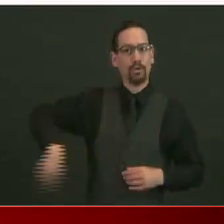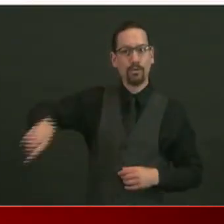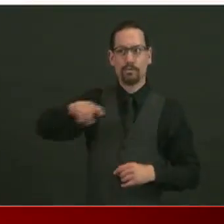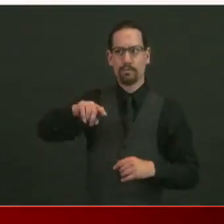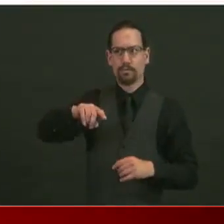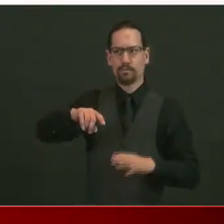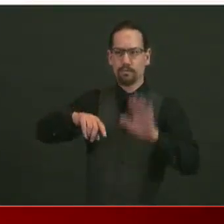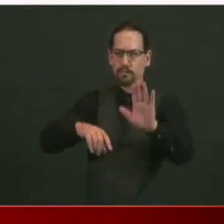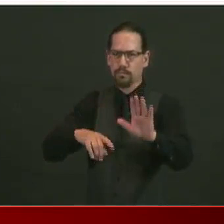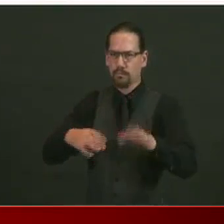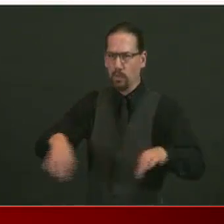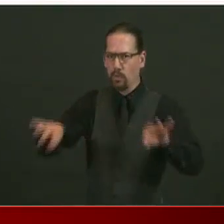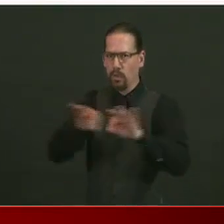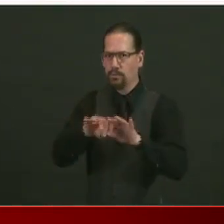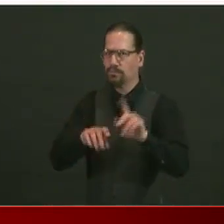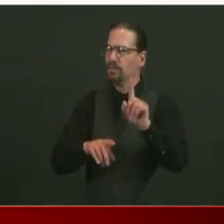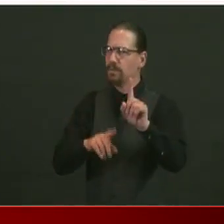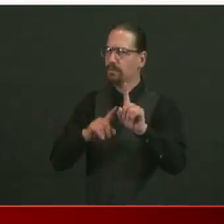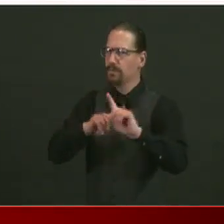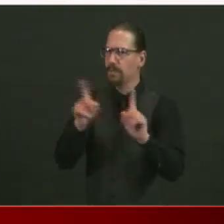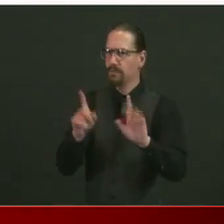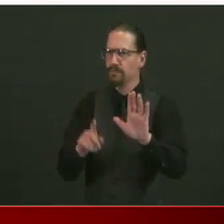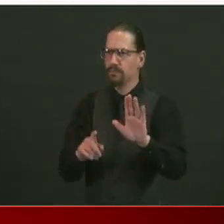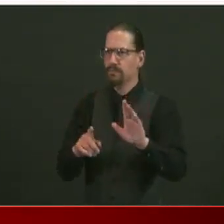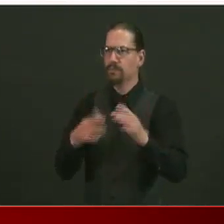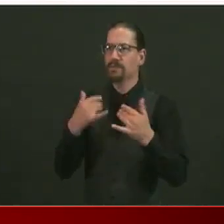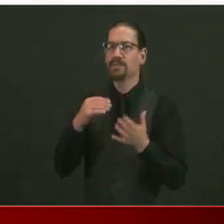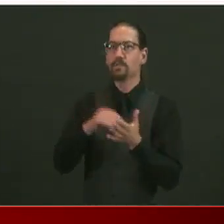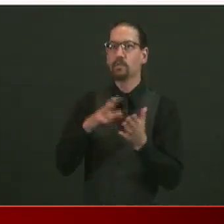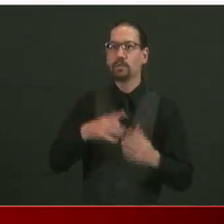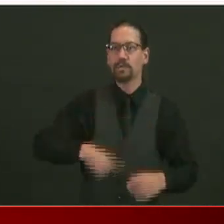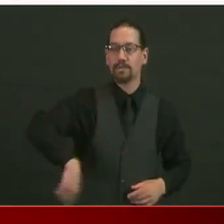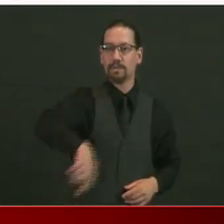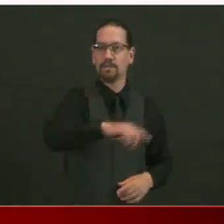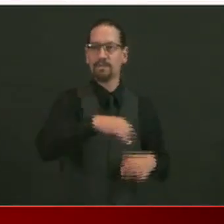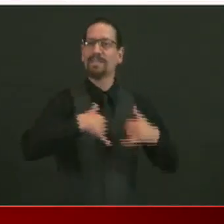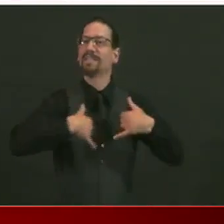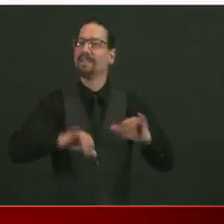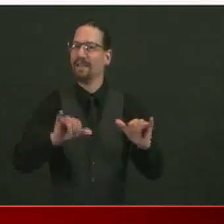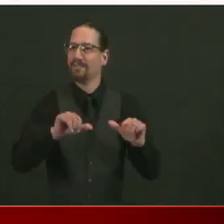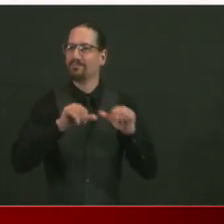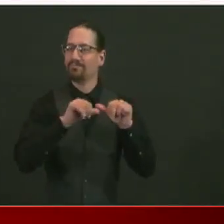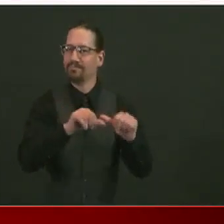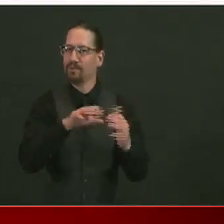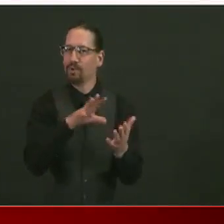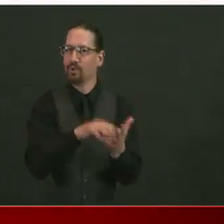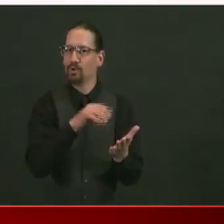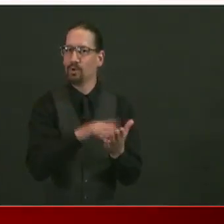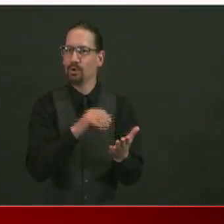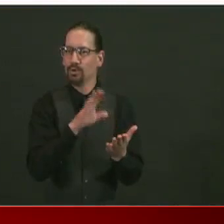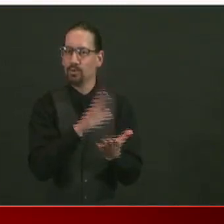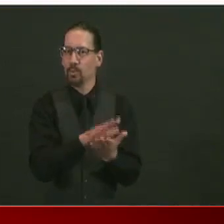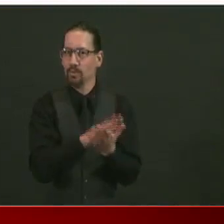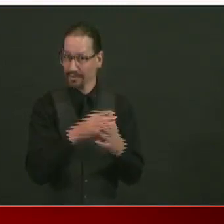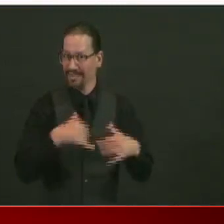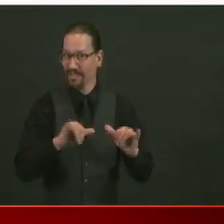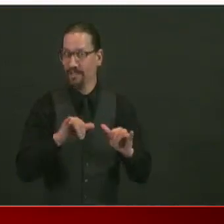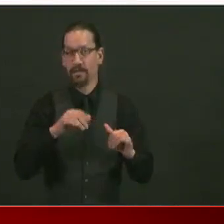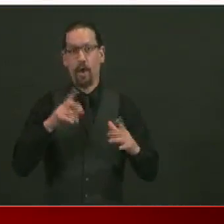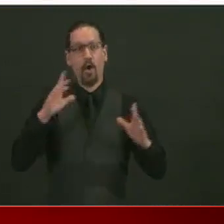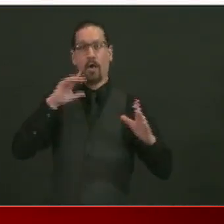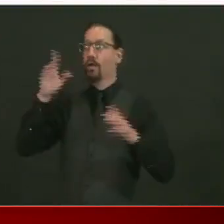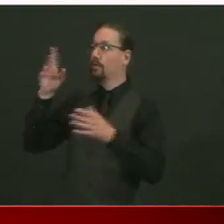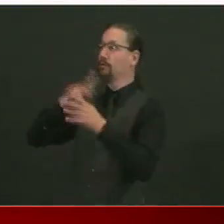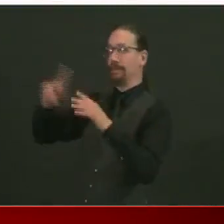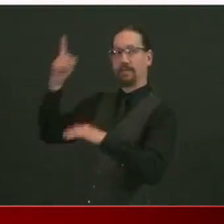that your students will not get instruction, that your children will not get instruction. Those are going to be virtual learning days for students. Eso van a